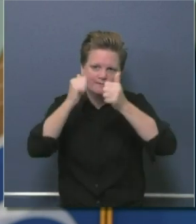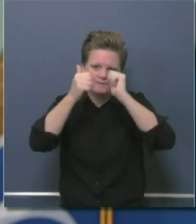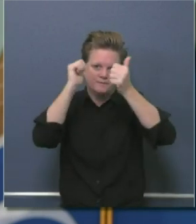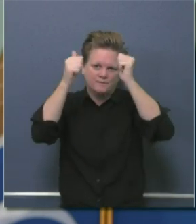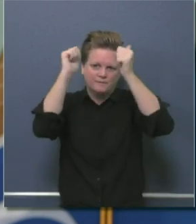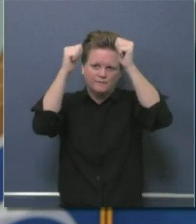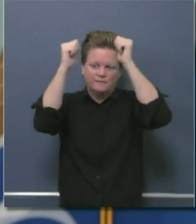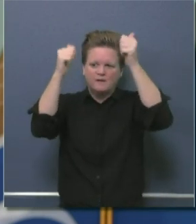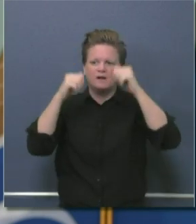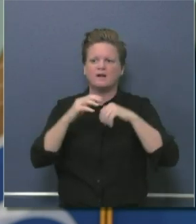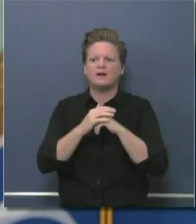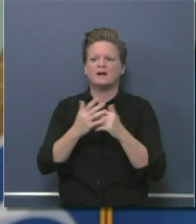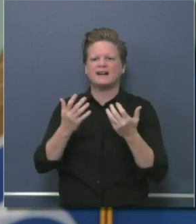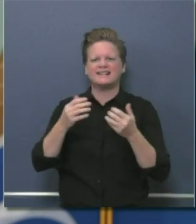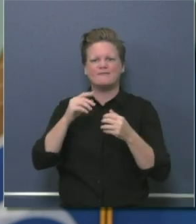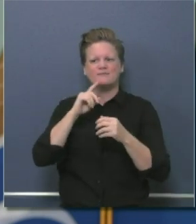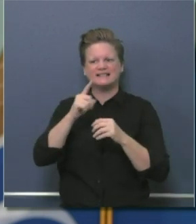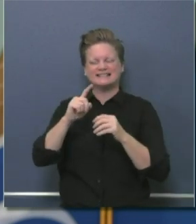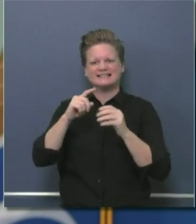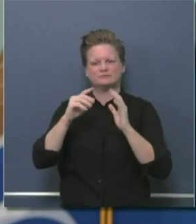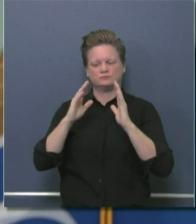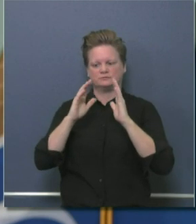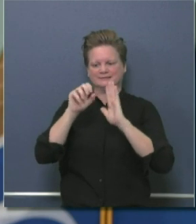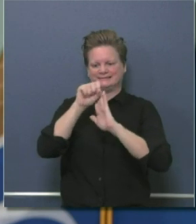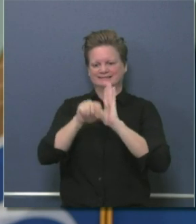one. Katie Orr, KQED.